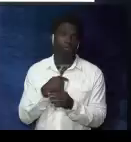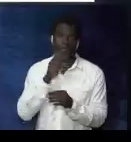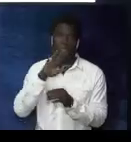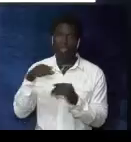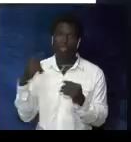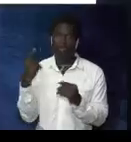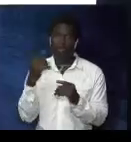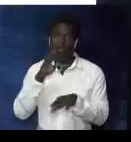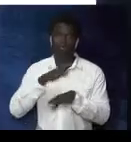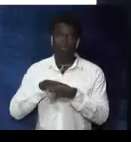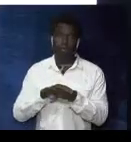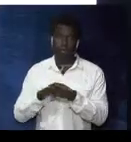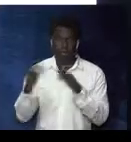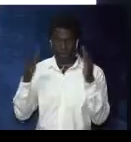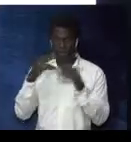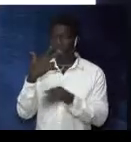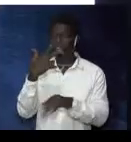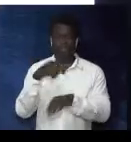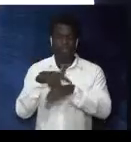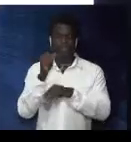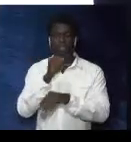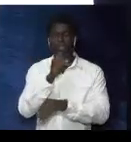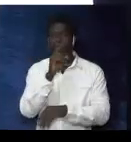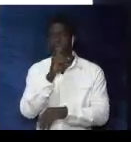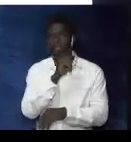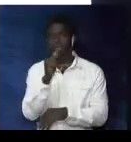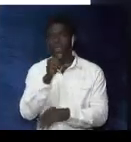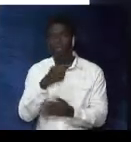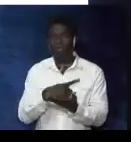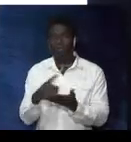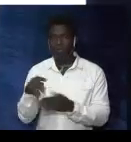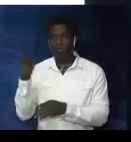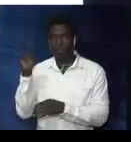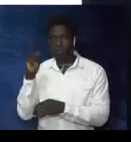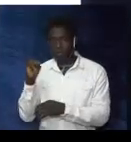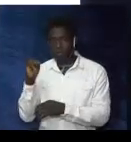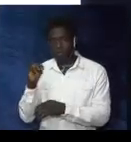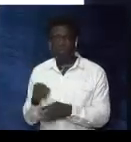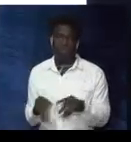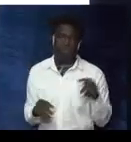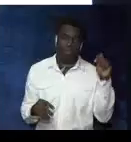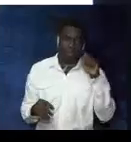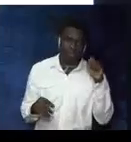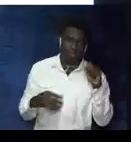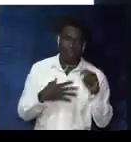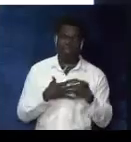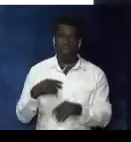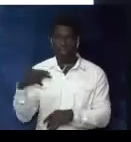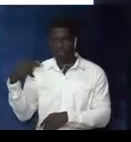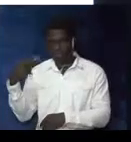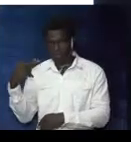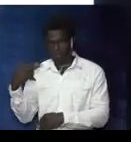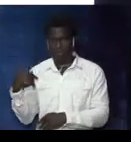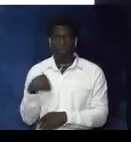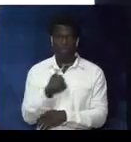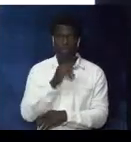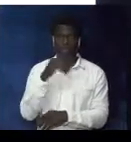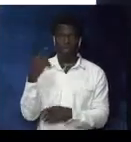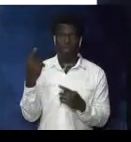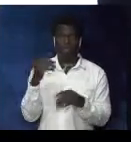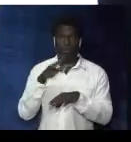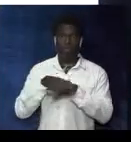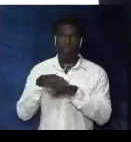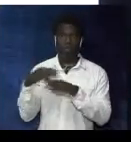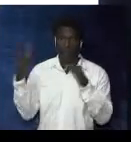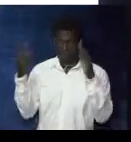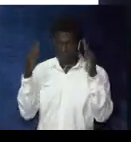We are always on air 3 times a week. On Monday, Tuesday, and Thursday. We are